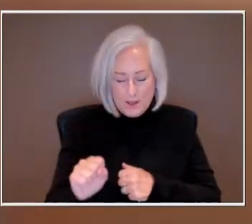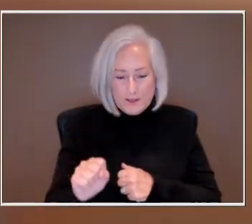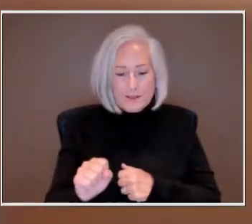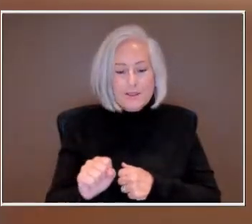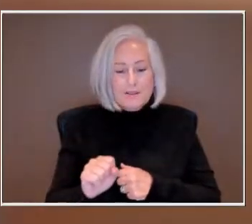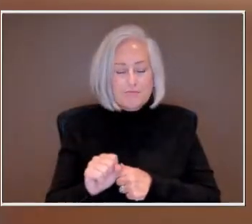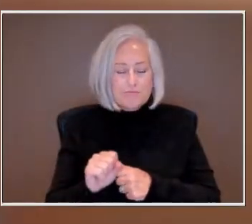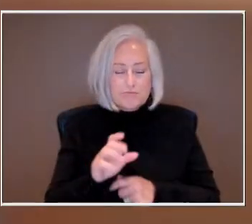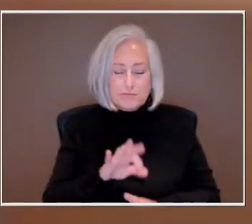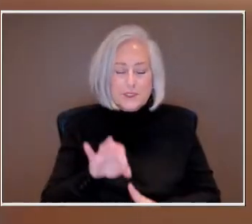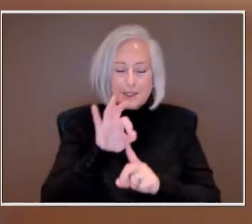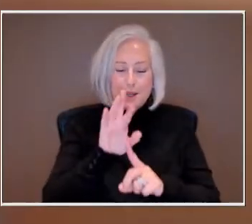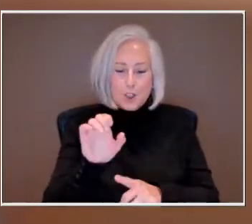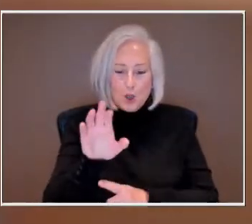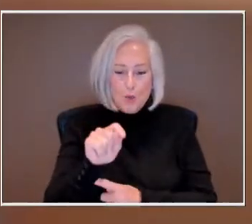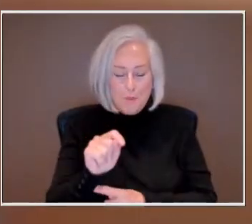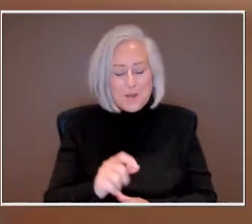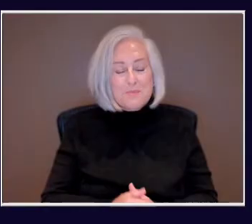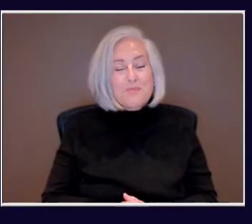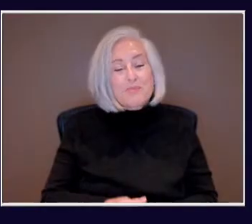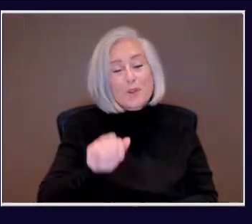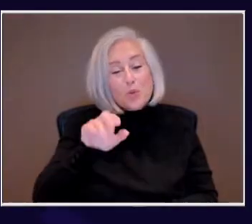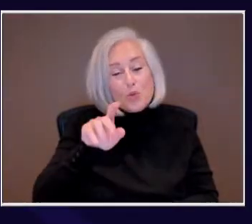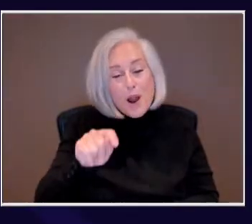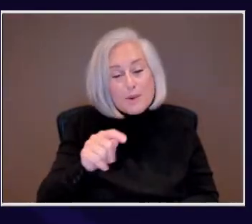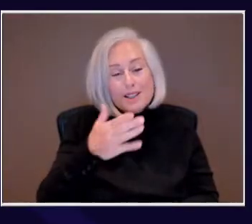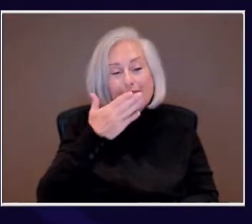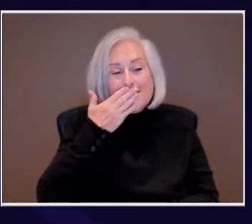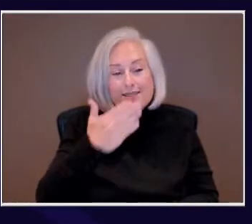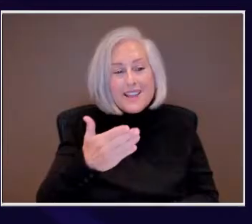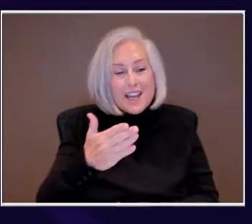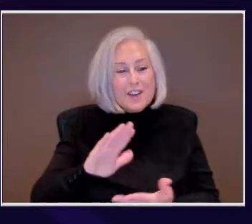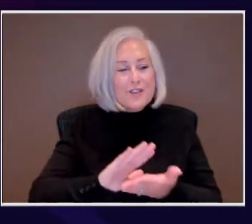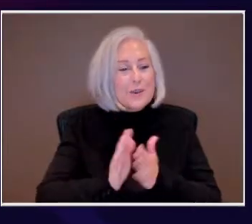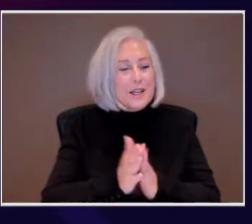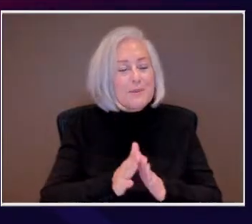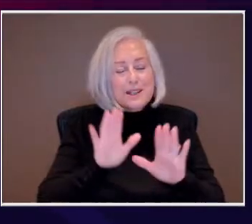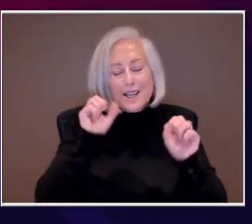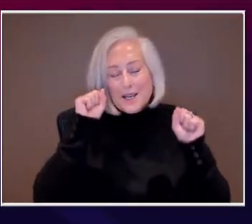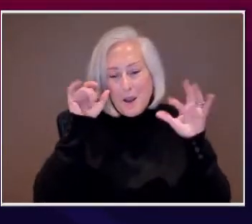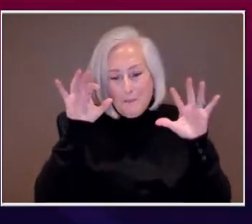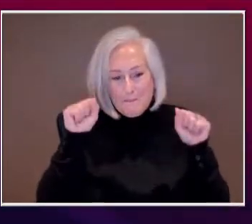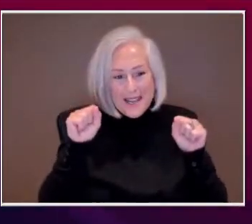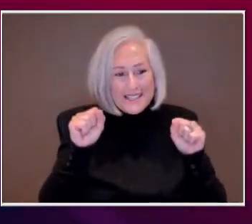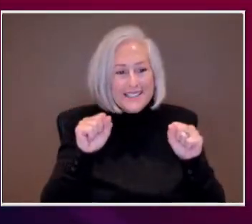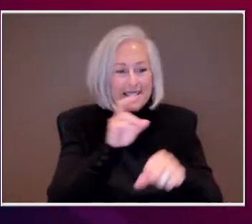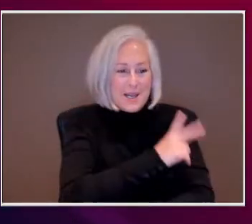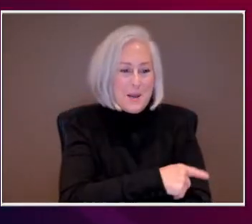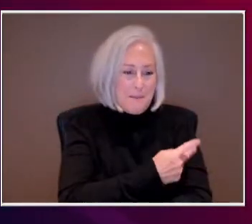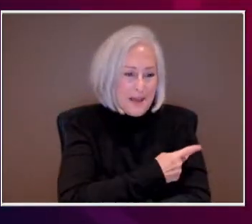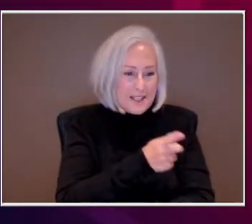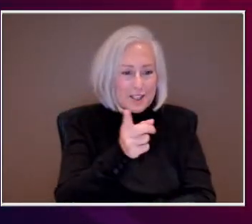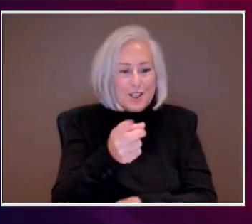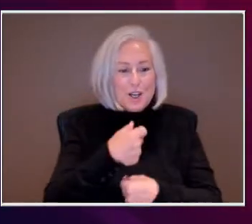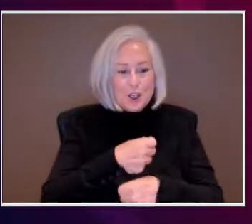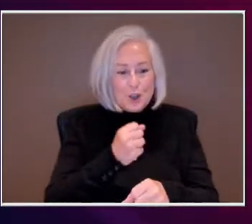to Robert, again, thank you for being such an exemplary patient. You make the job easy, and you make the job fun, and you make the job.